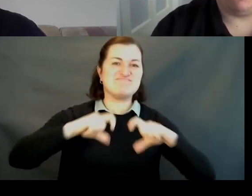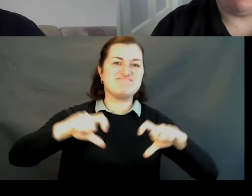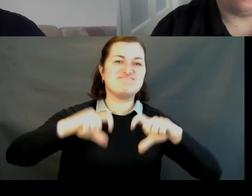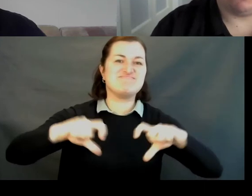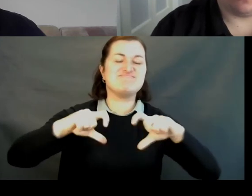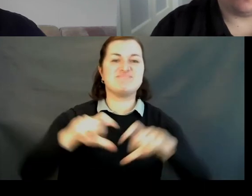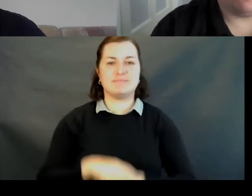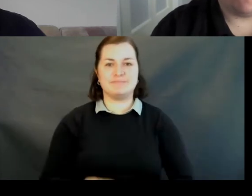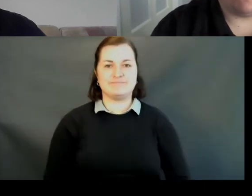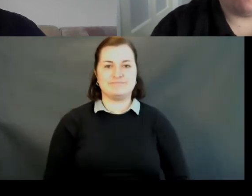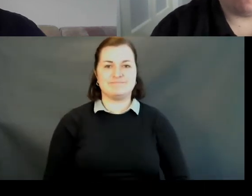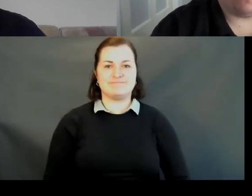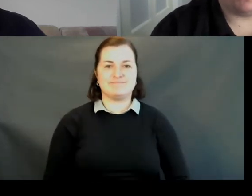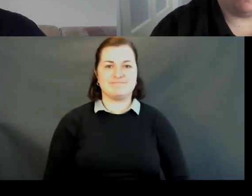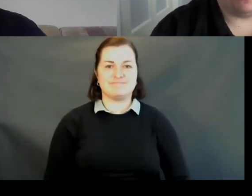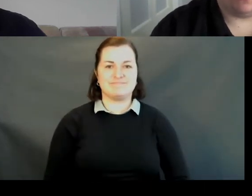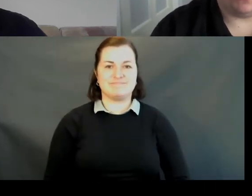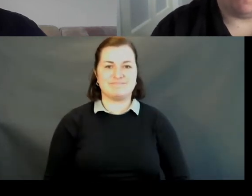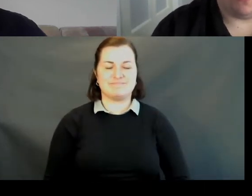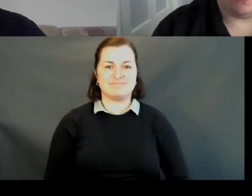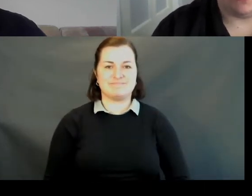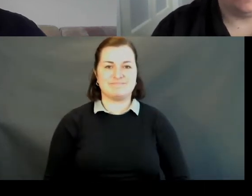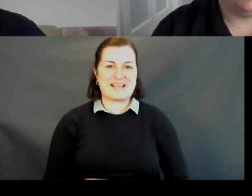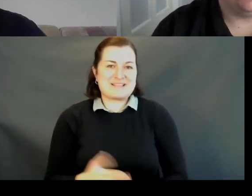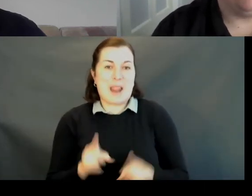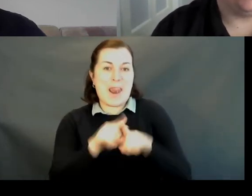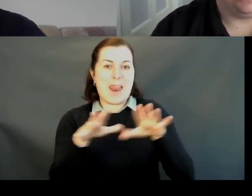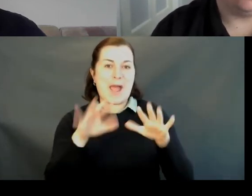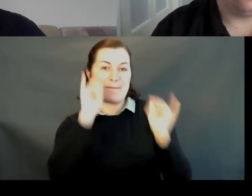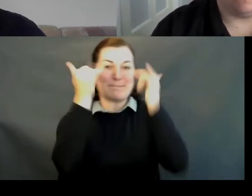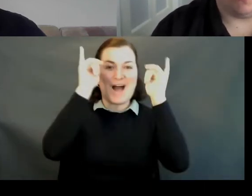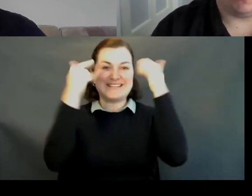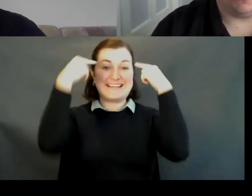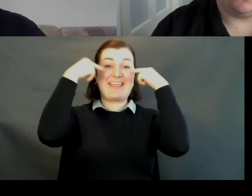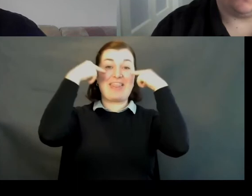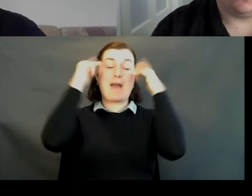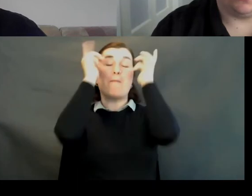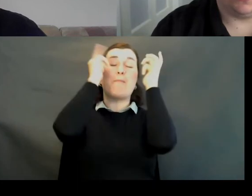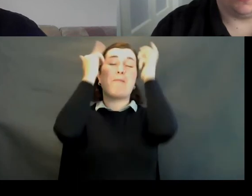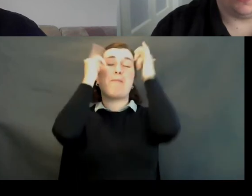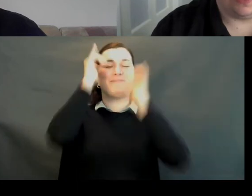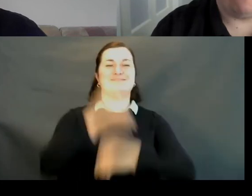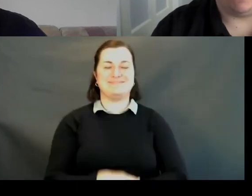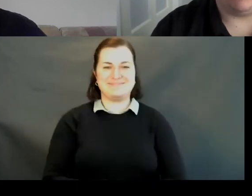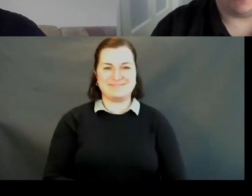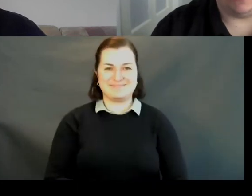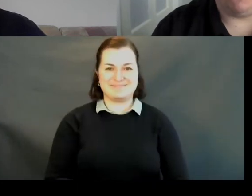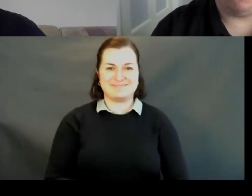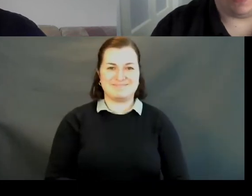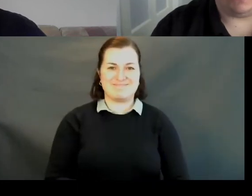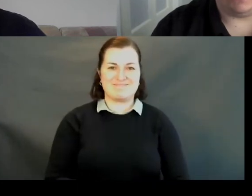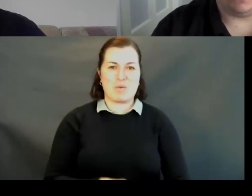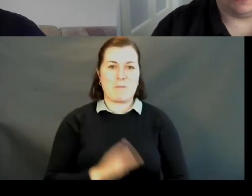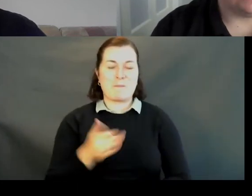So I'd say that I've got quite a good little bit of a party going on inside my eyes, and all of them eye conditions affect me in